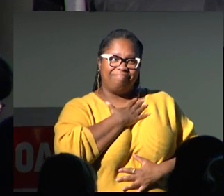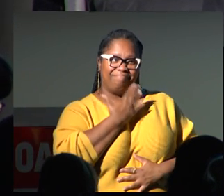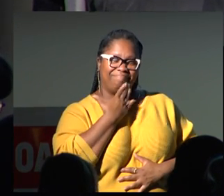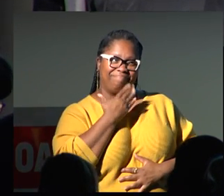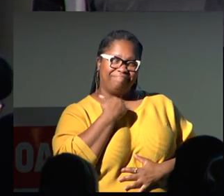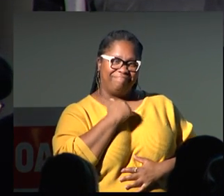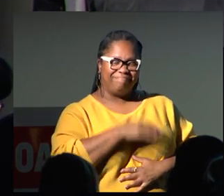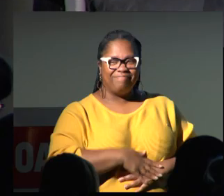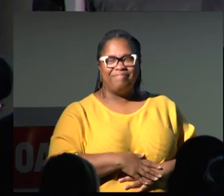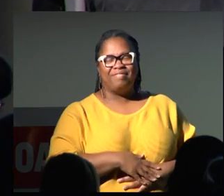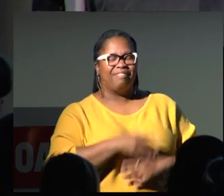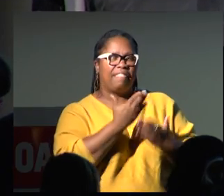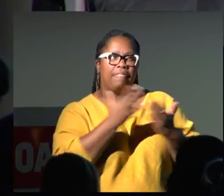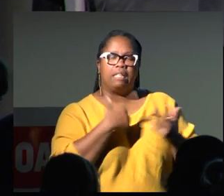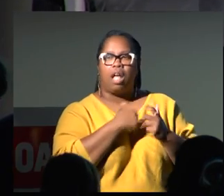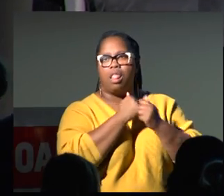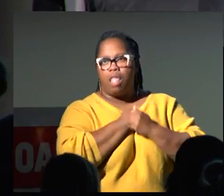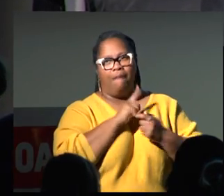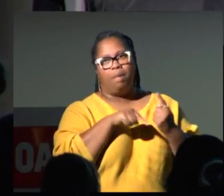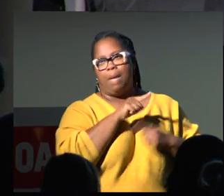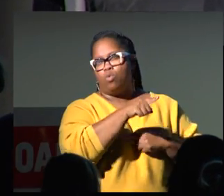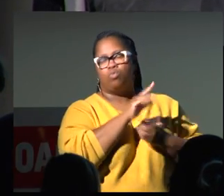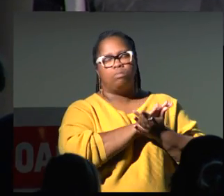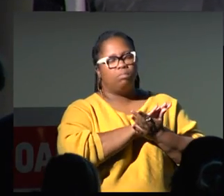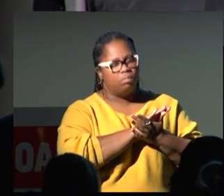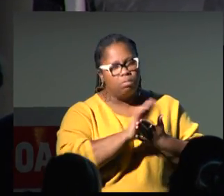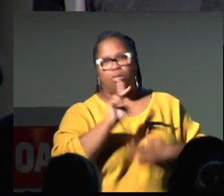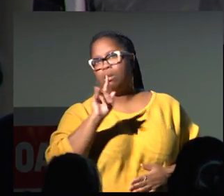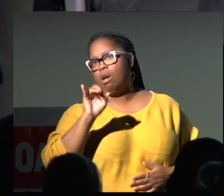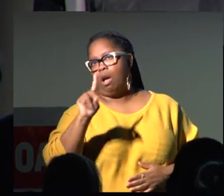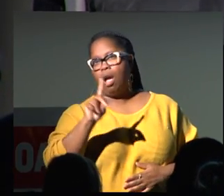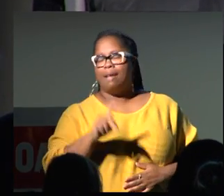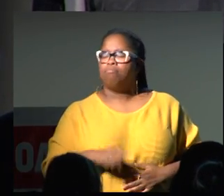It's one of the things I love about you the most, because you're so kind. You know, I say that's why I